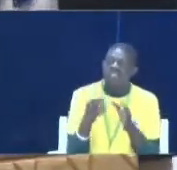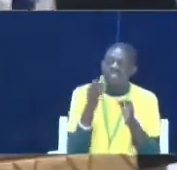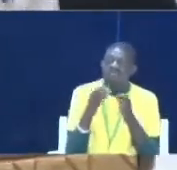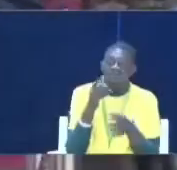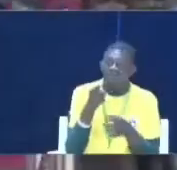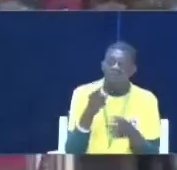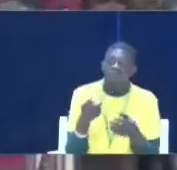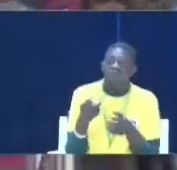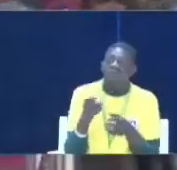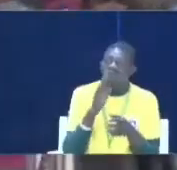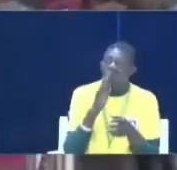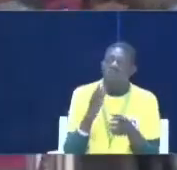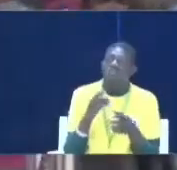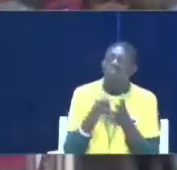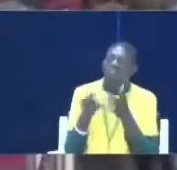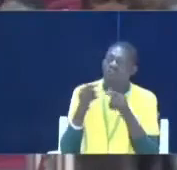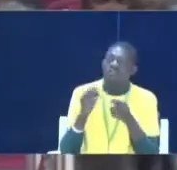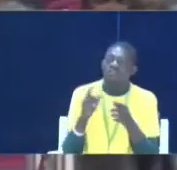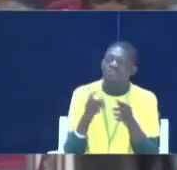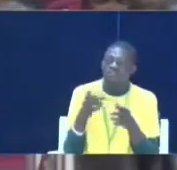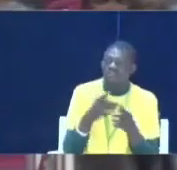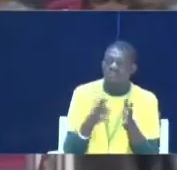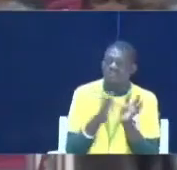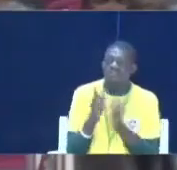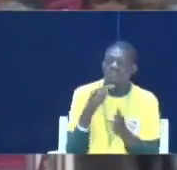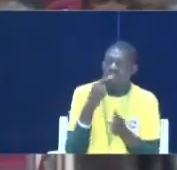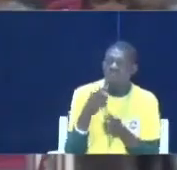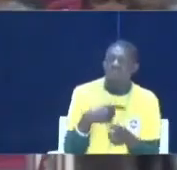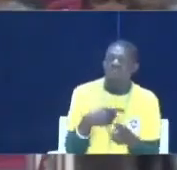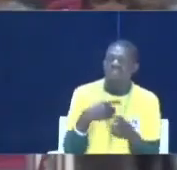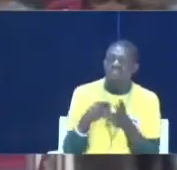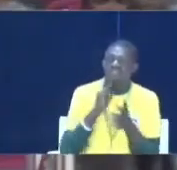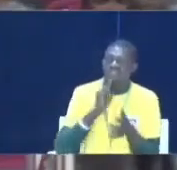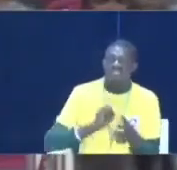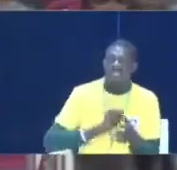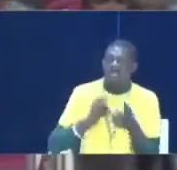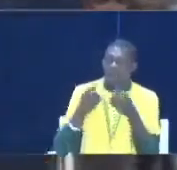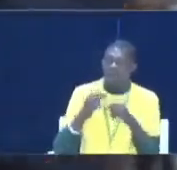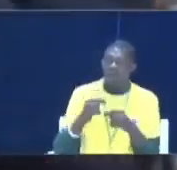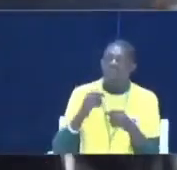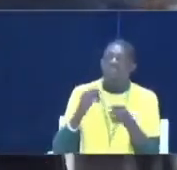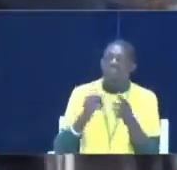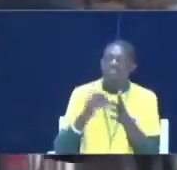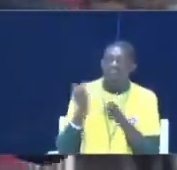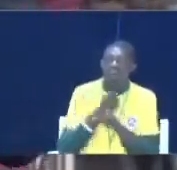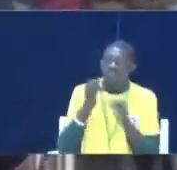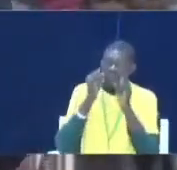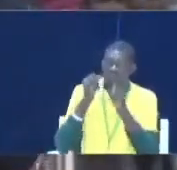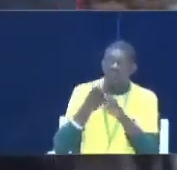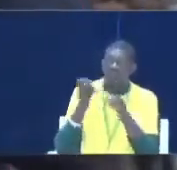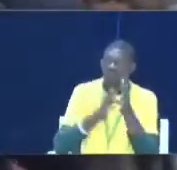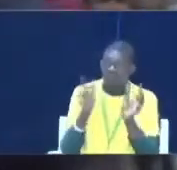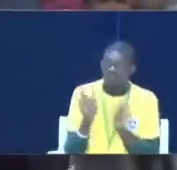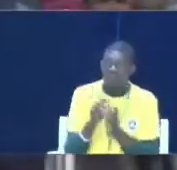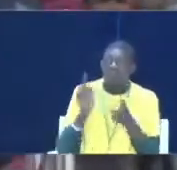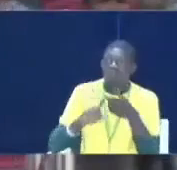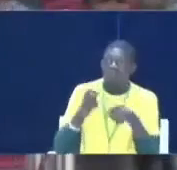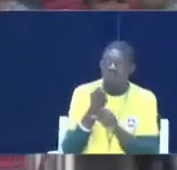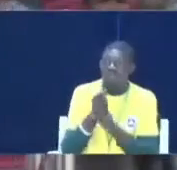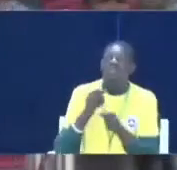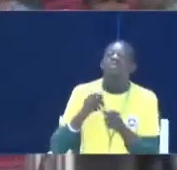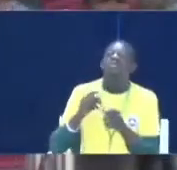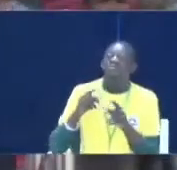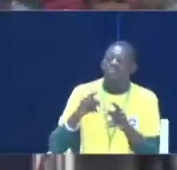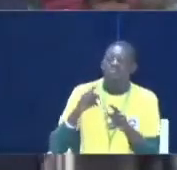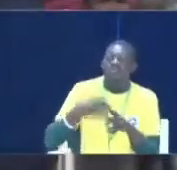thou, bid me come. And Jesus Christ told Peter, it is I, come. He took the instruction from Jesus' mouth to make Peter to walk